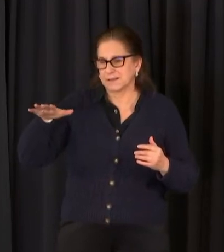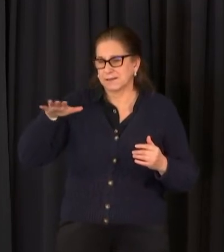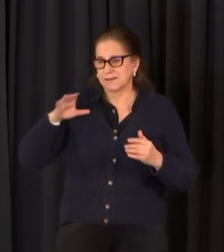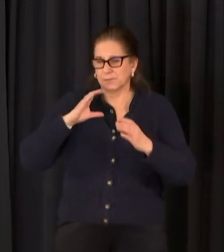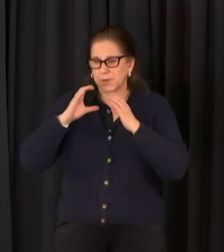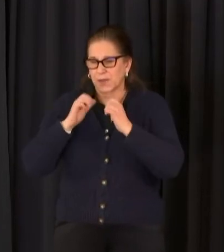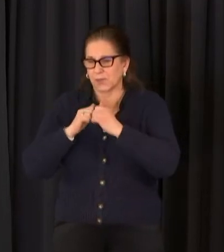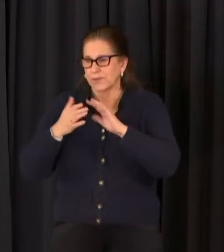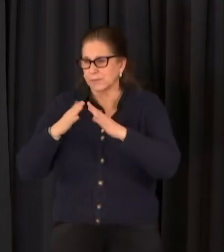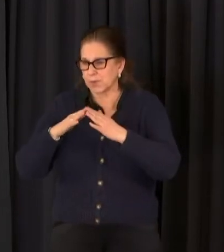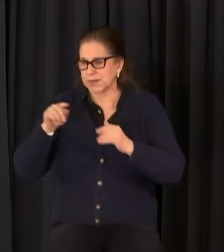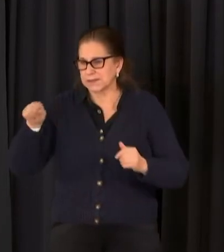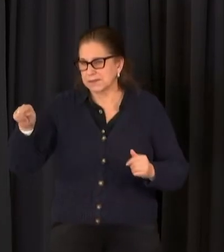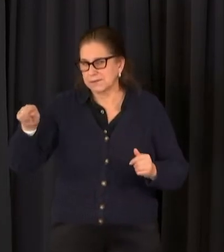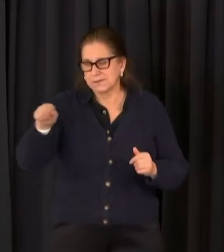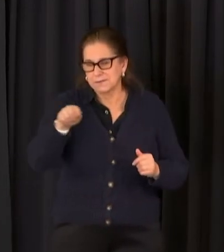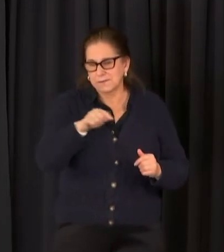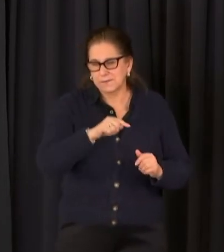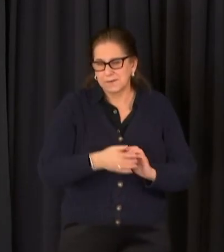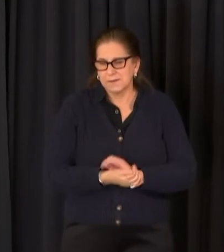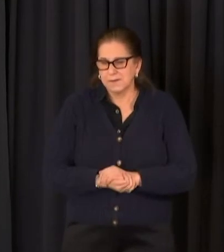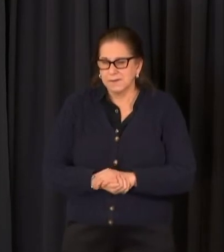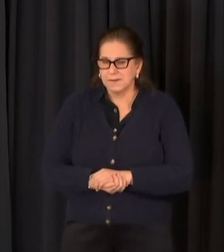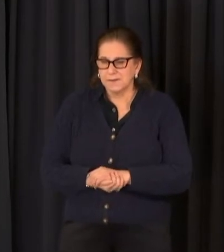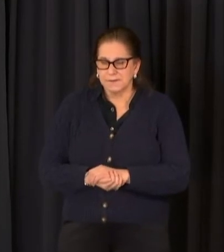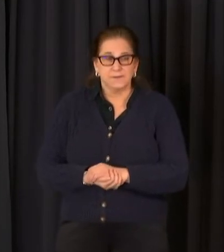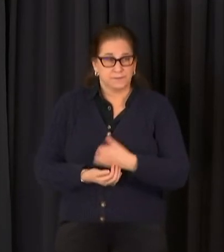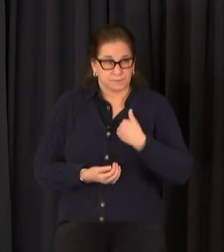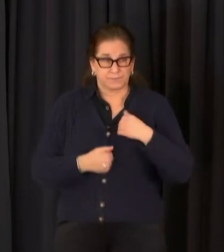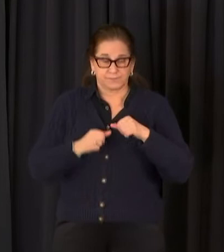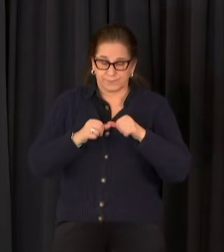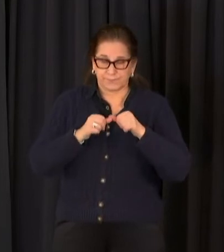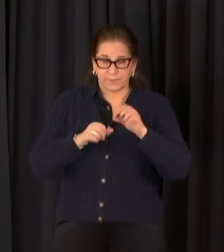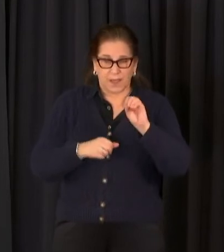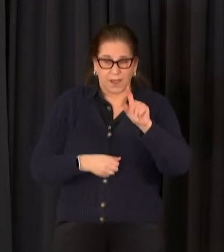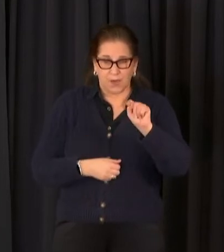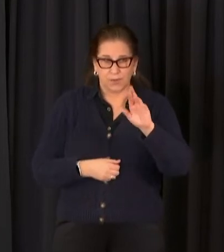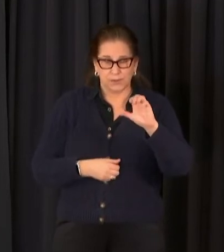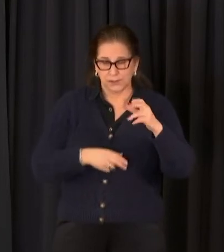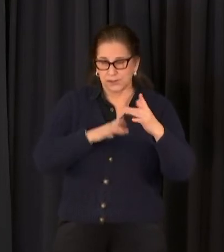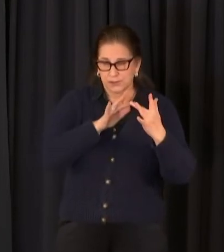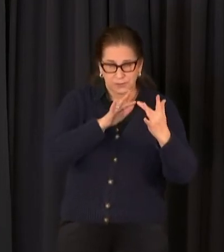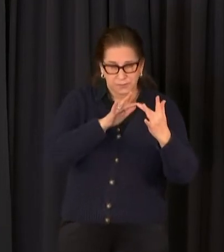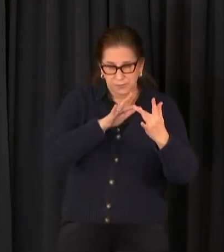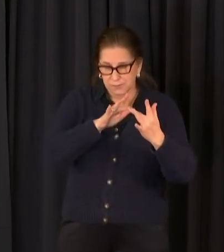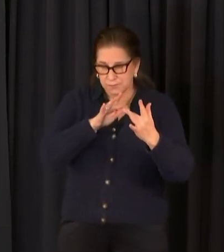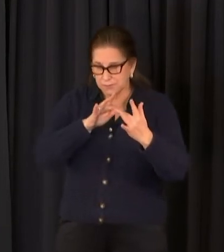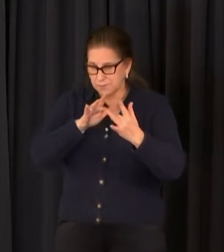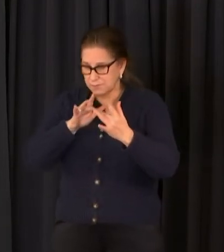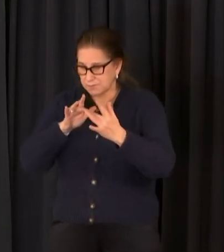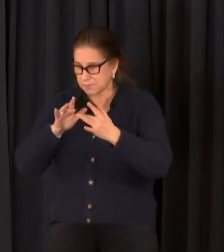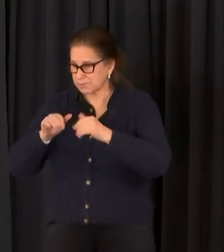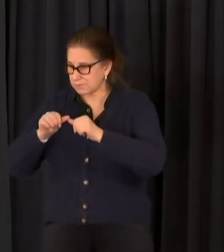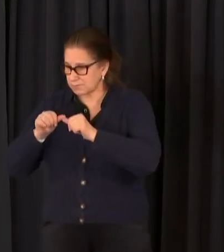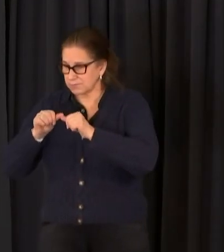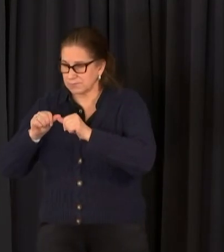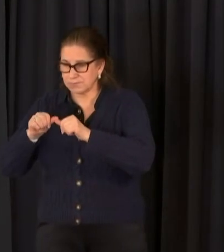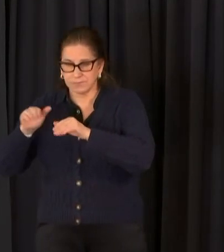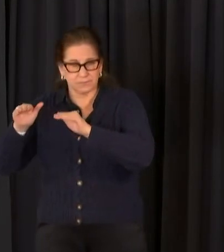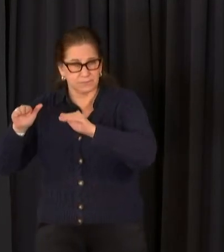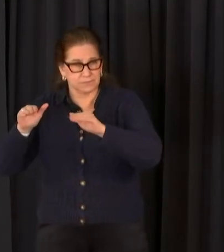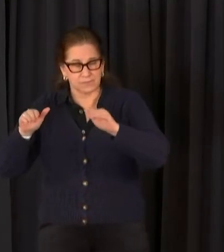communicating with the community on that. And we will continue to do that through our public outreach efforts and continuing to